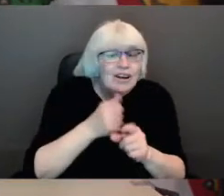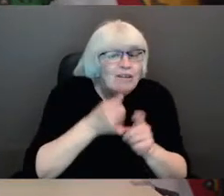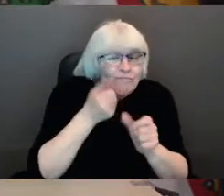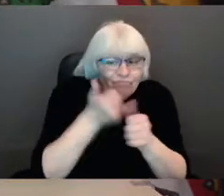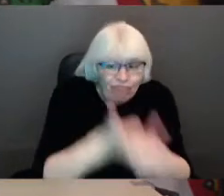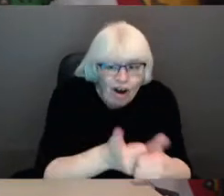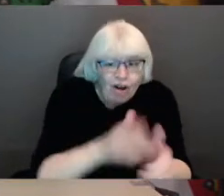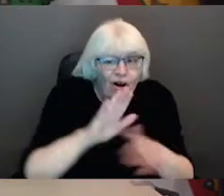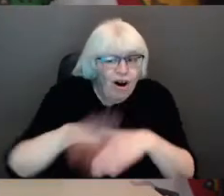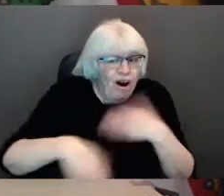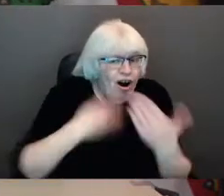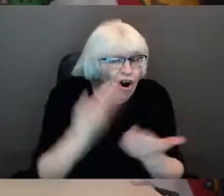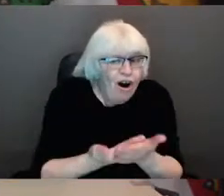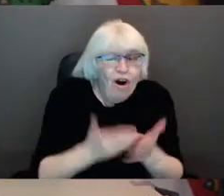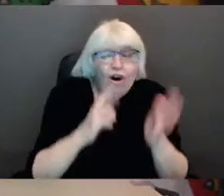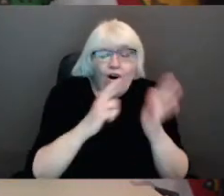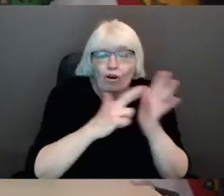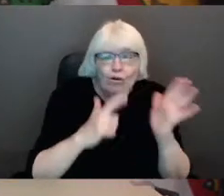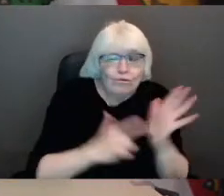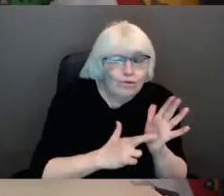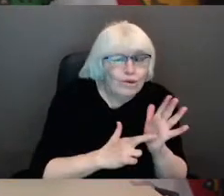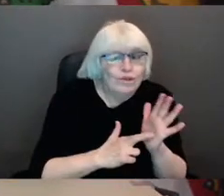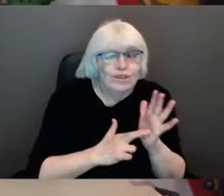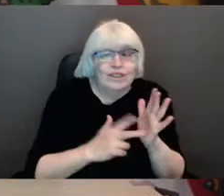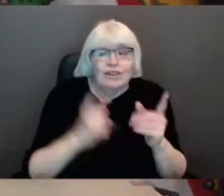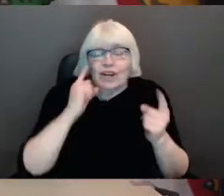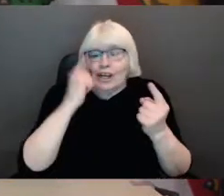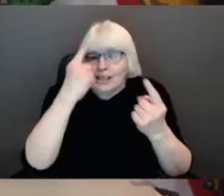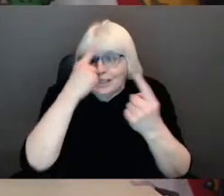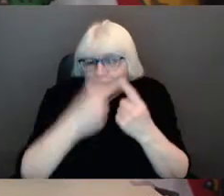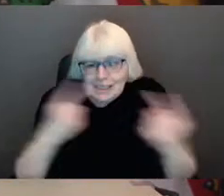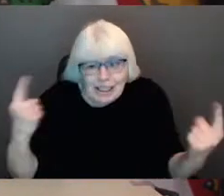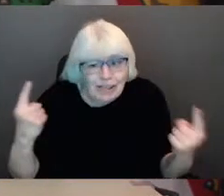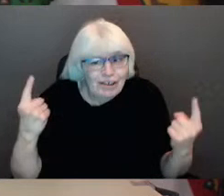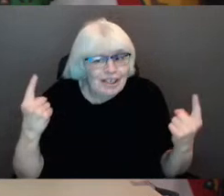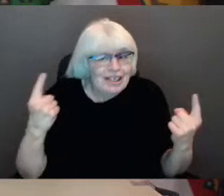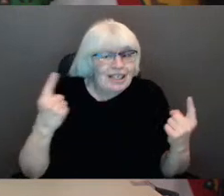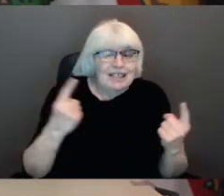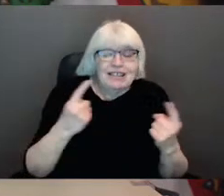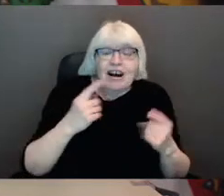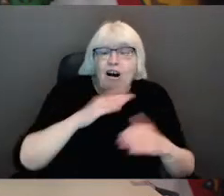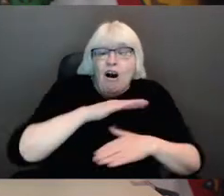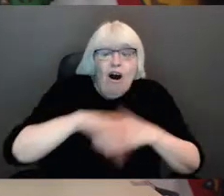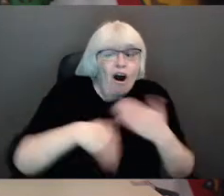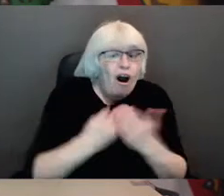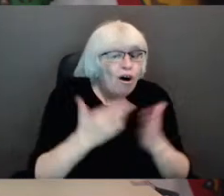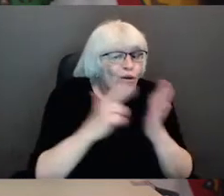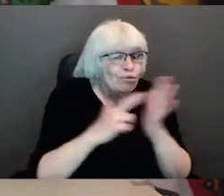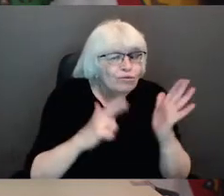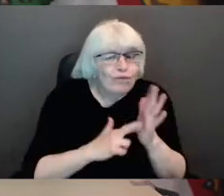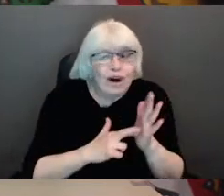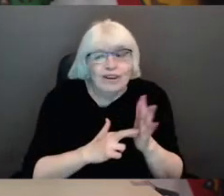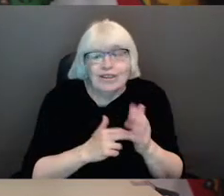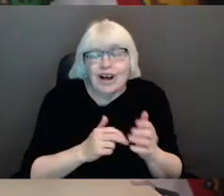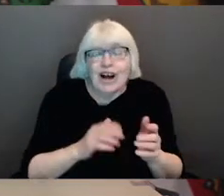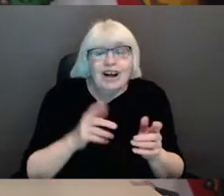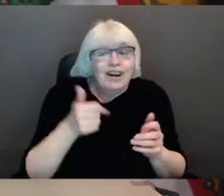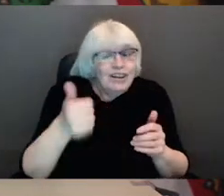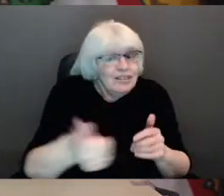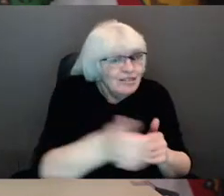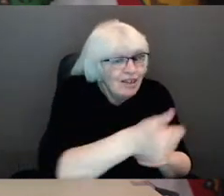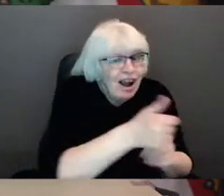protocols, whether you disagree with them all, or whether you have just done your best to do your best to make